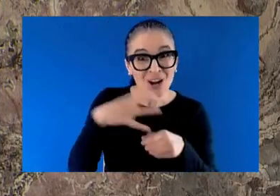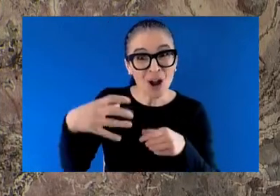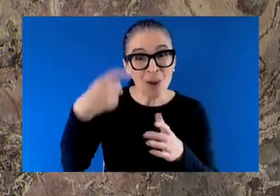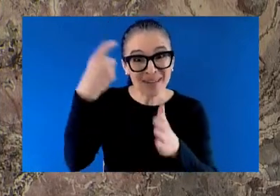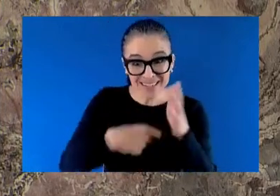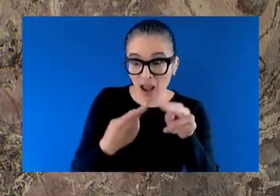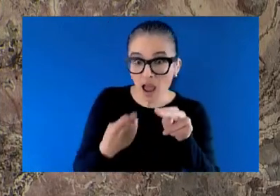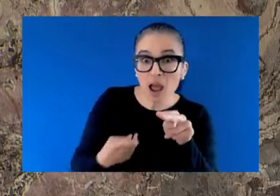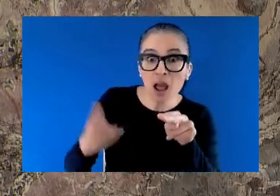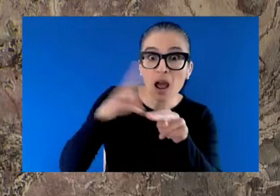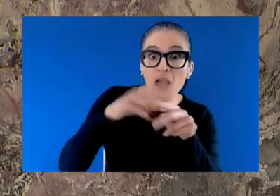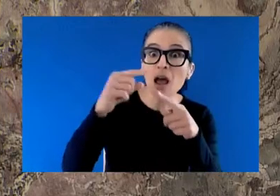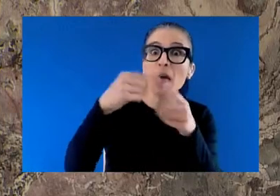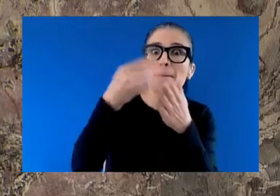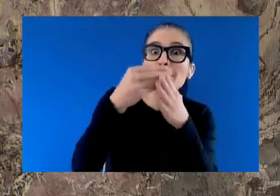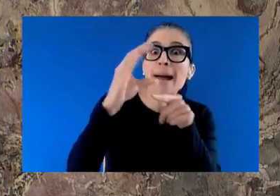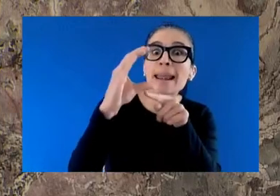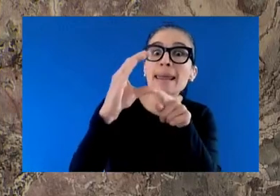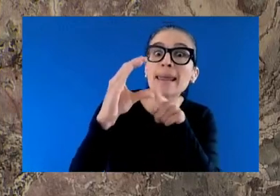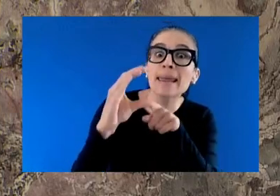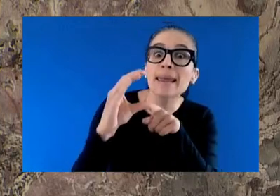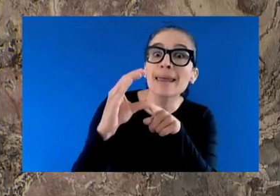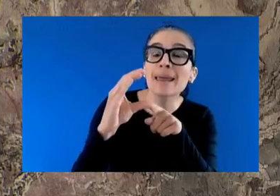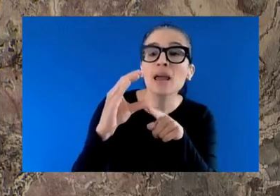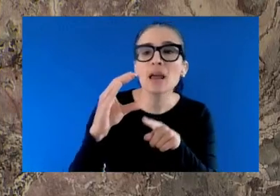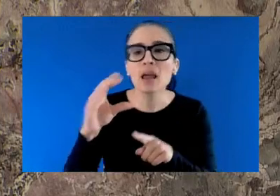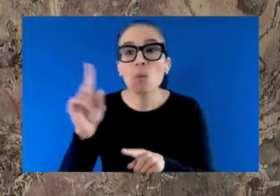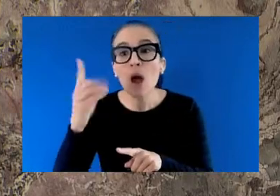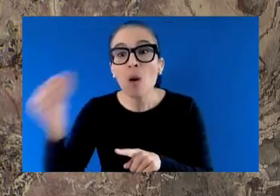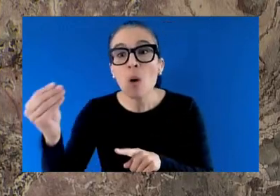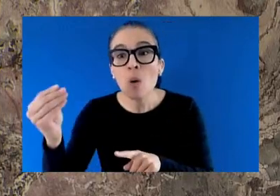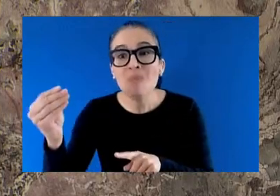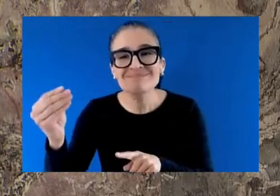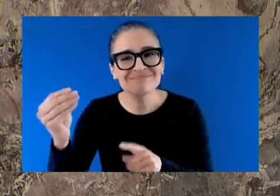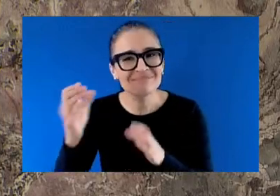Columbians through the Climate Action Tax Credit.